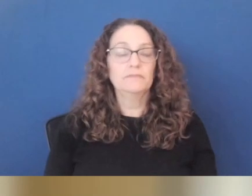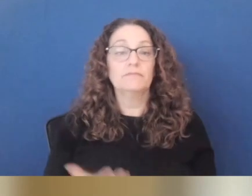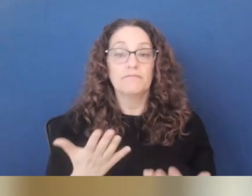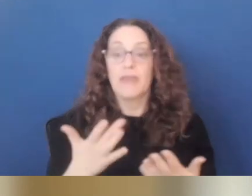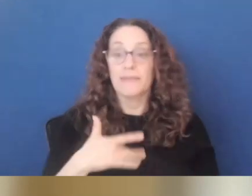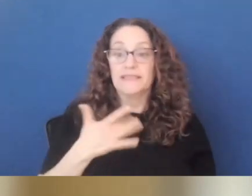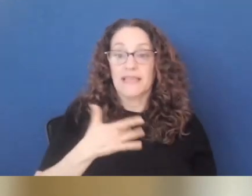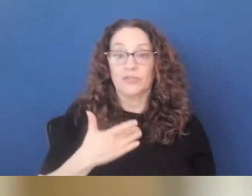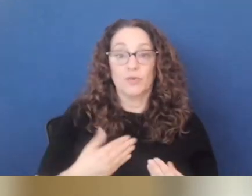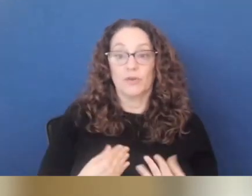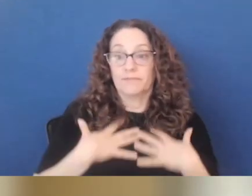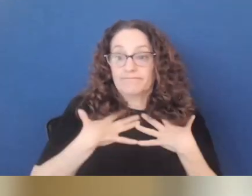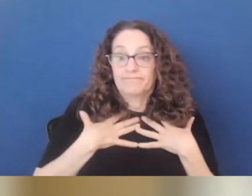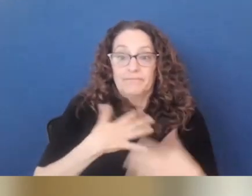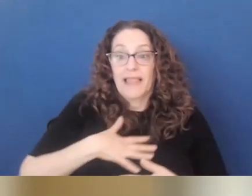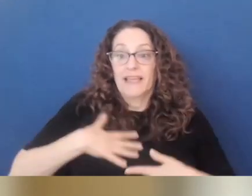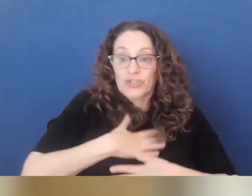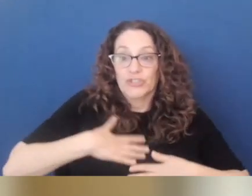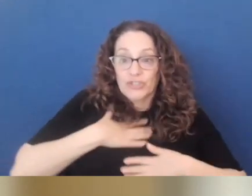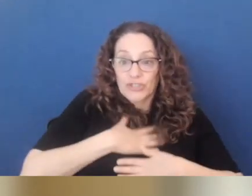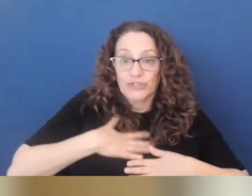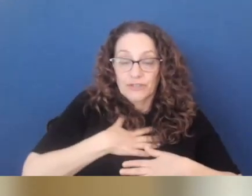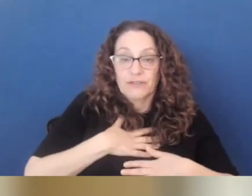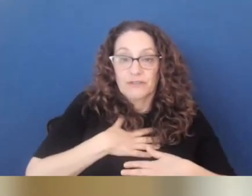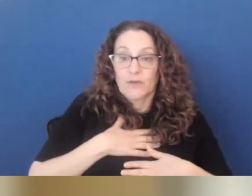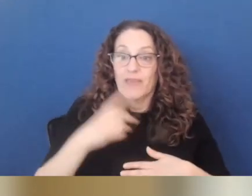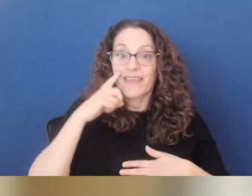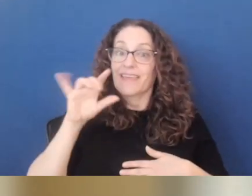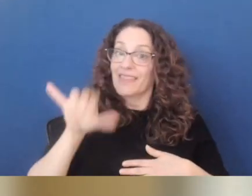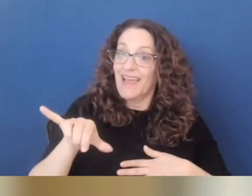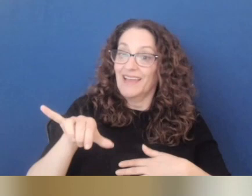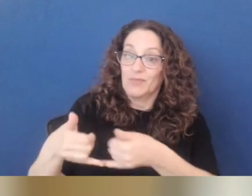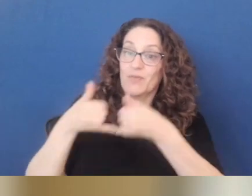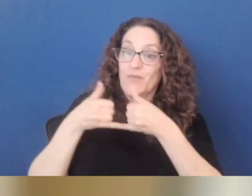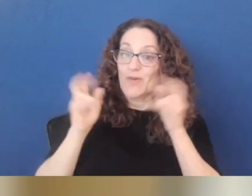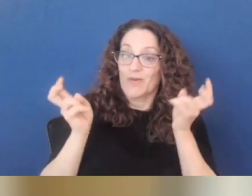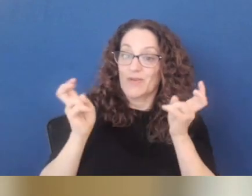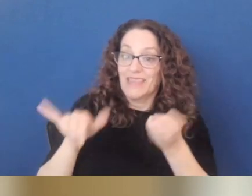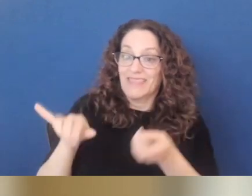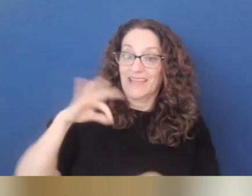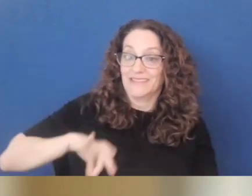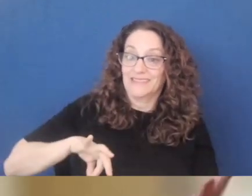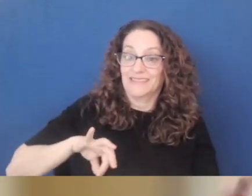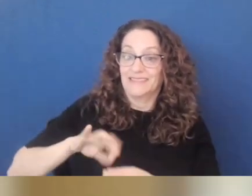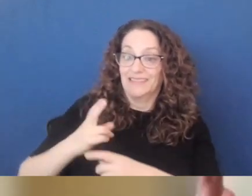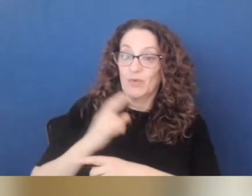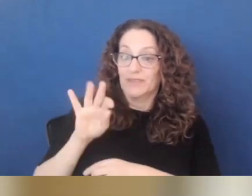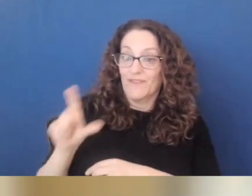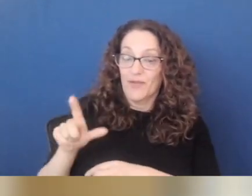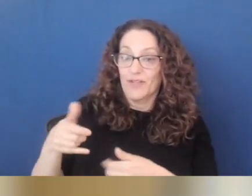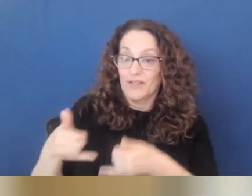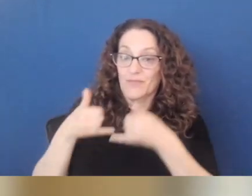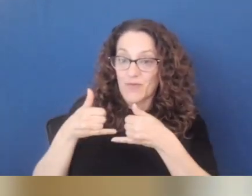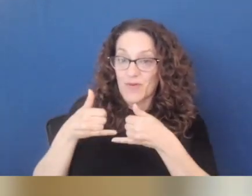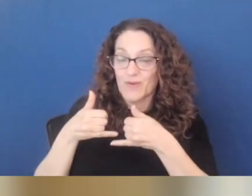produces, you know, pleasure. And we think that that is a useful reward, but